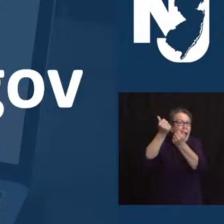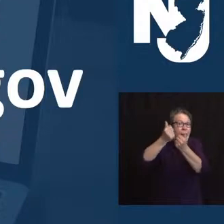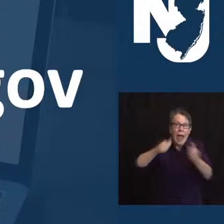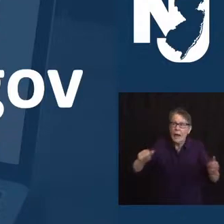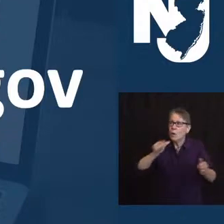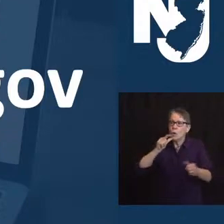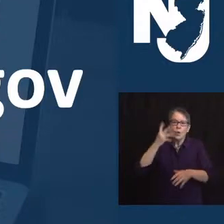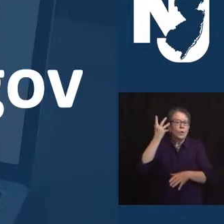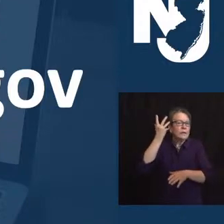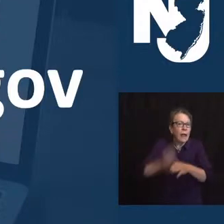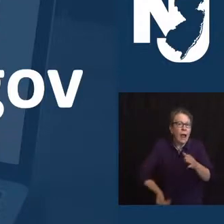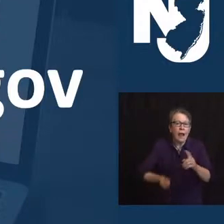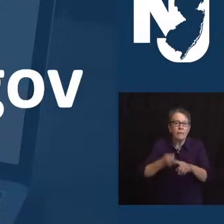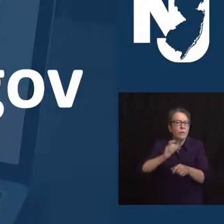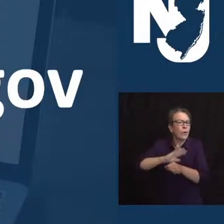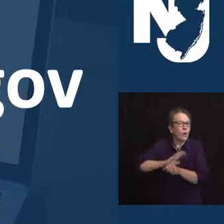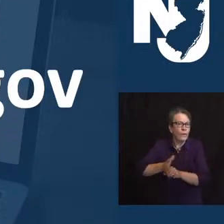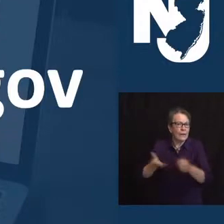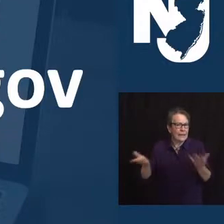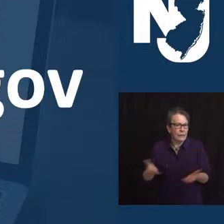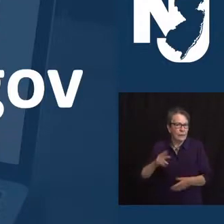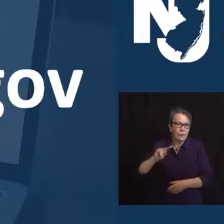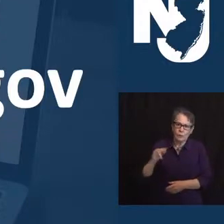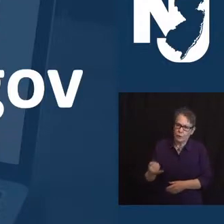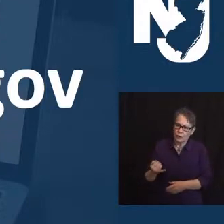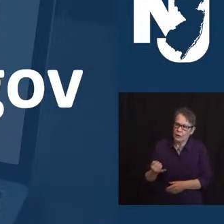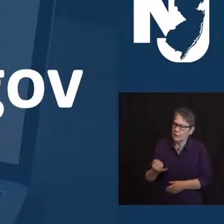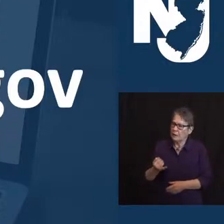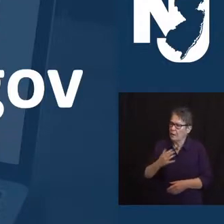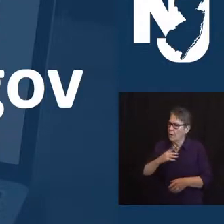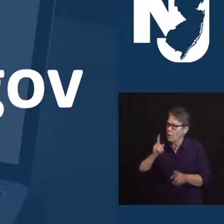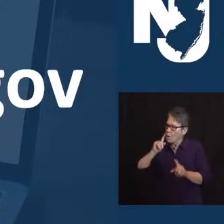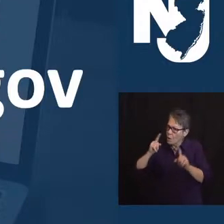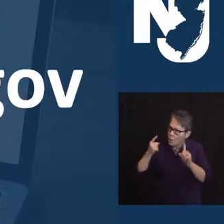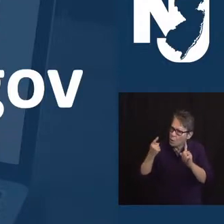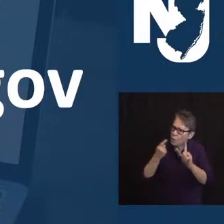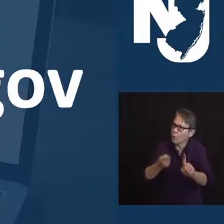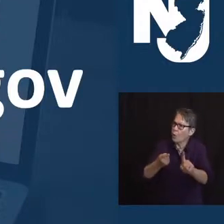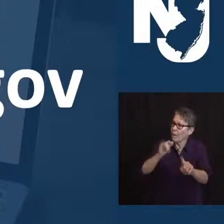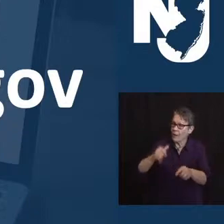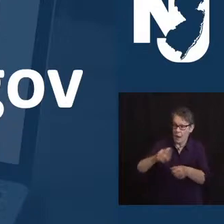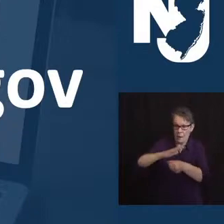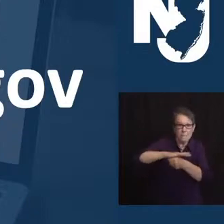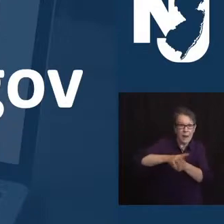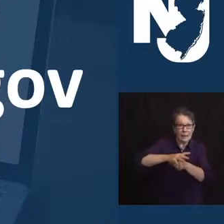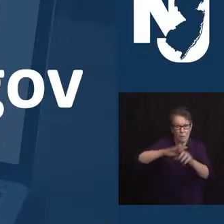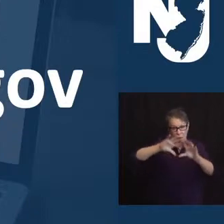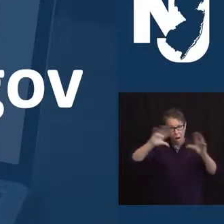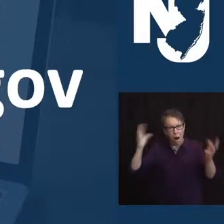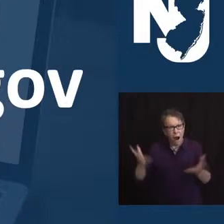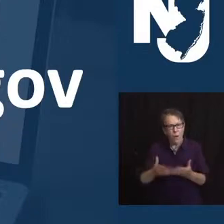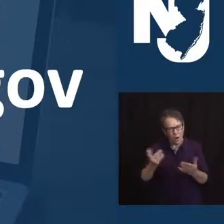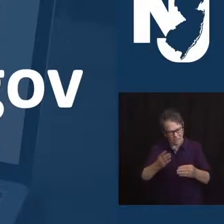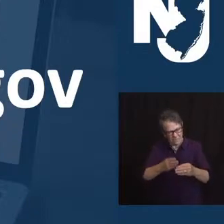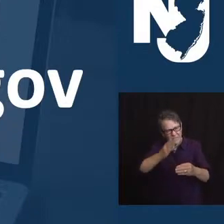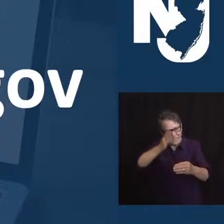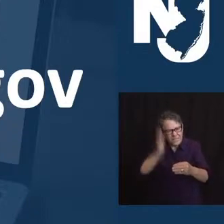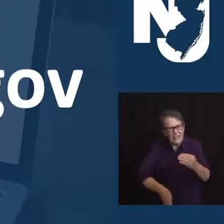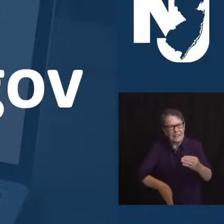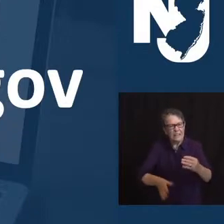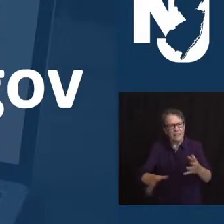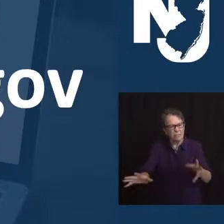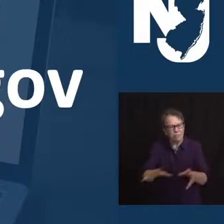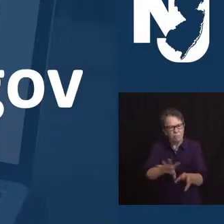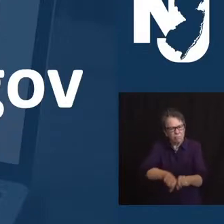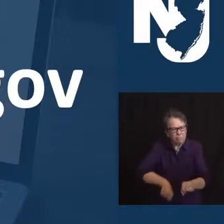this pandemic in their memories and in solidarity with those they have left behind. Now, moving on, a couple other quickies